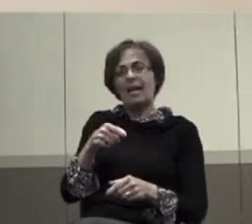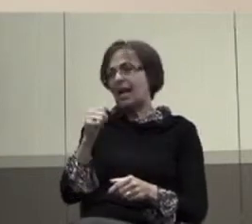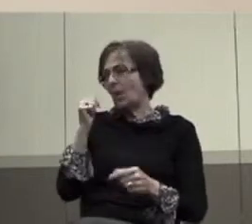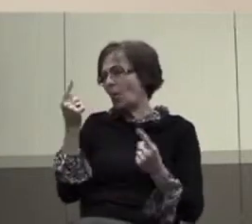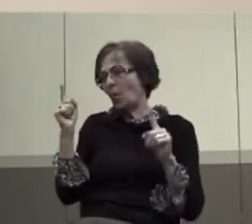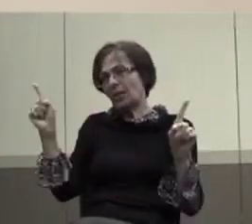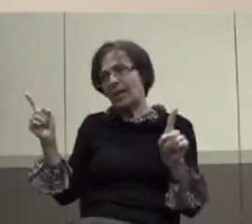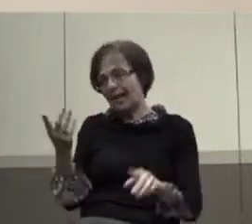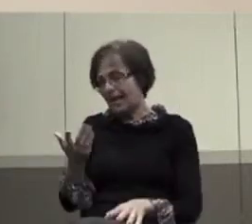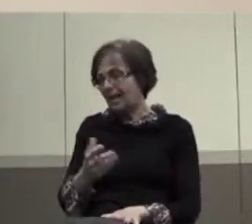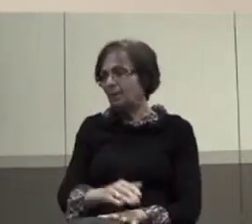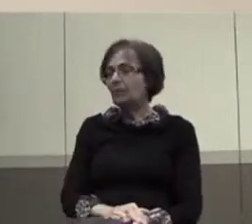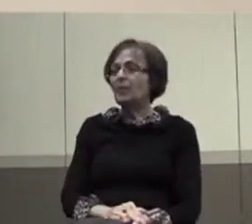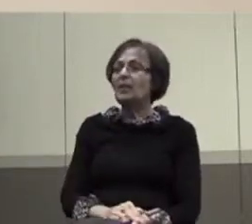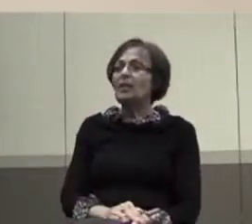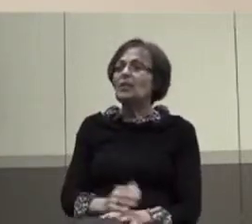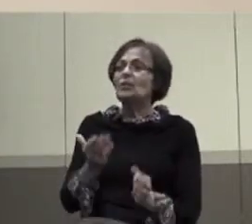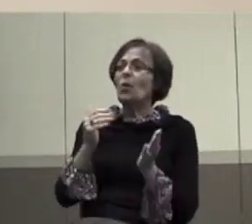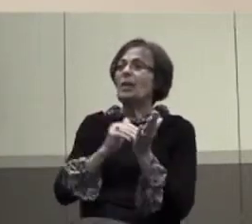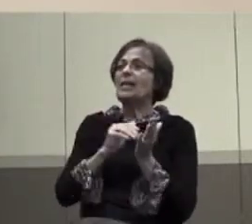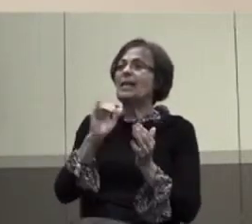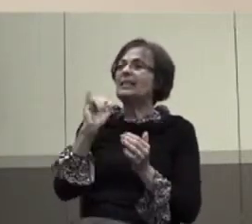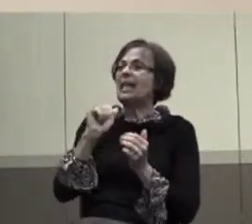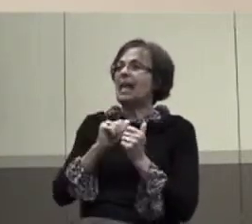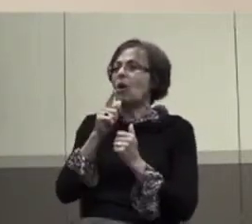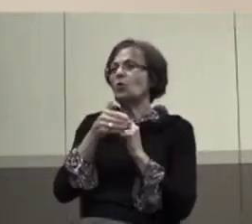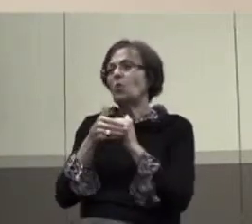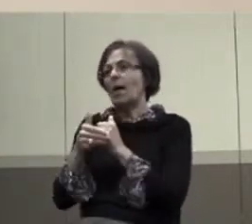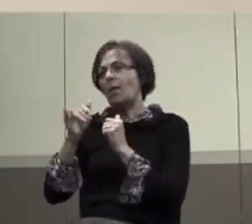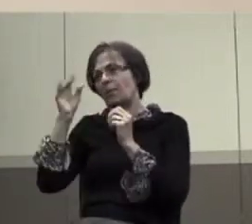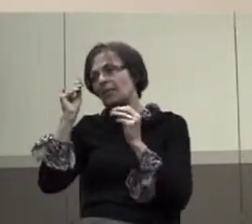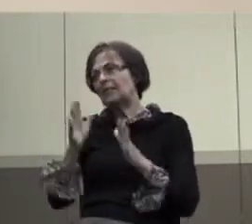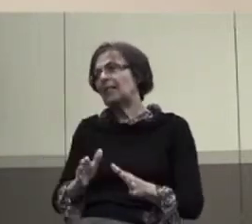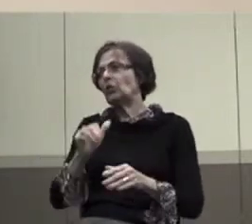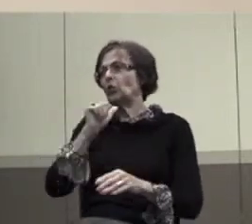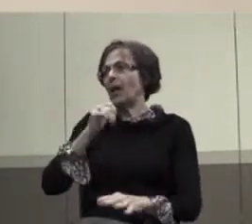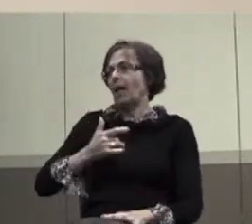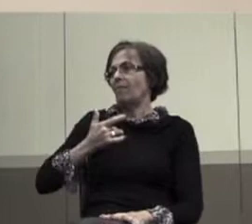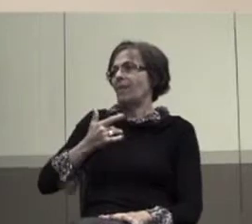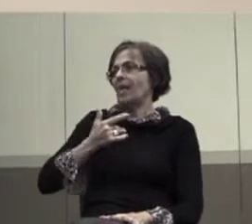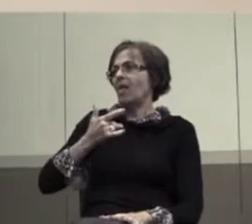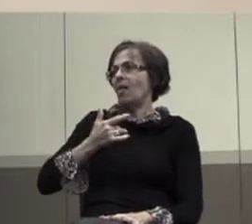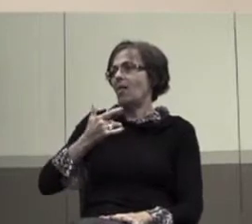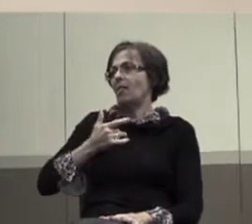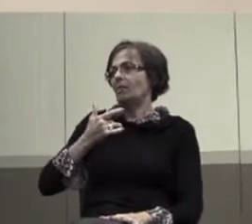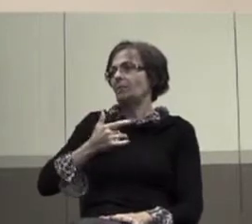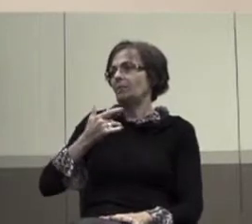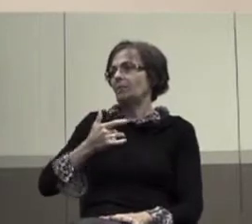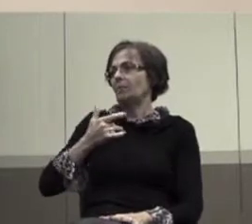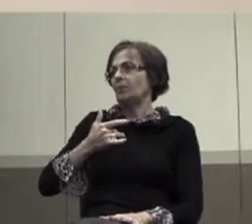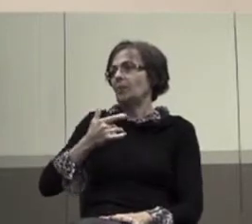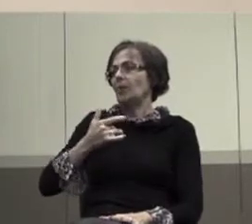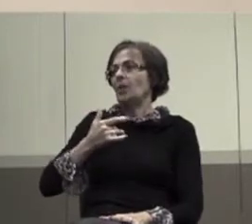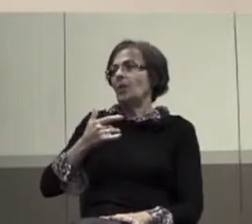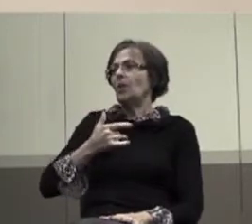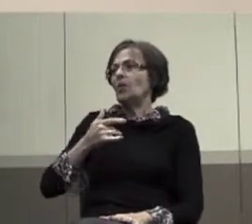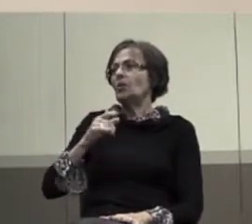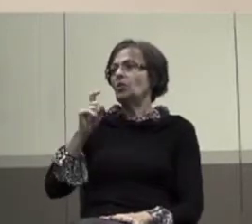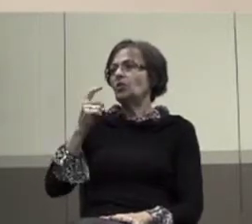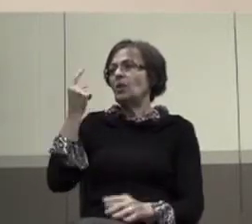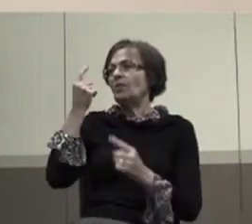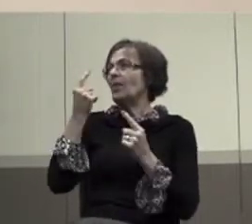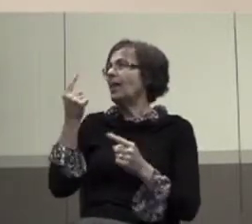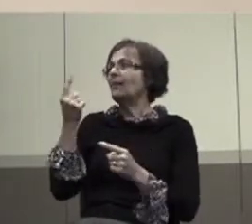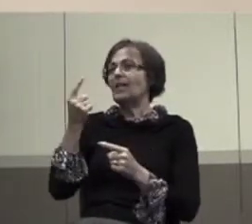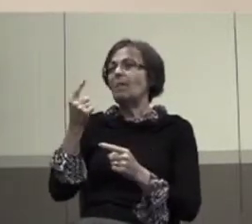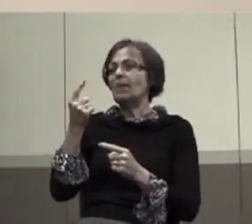it. All right? So again, it's like, how do you help this teacher not feel that you should be you should think of something